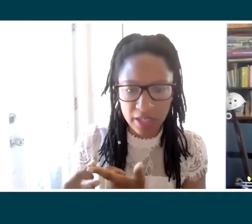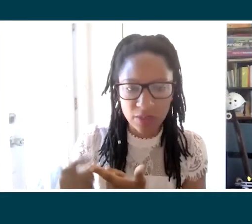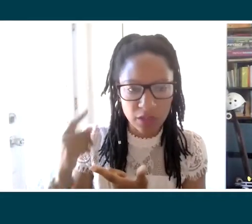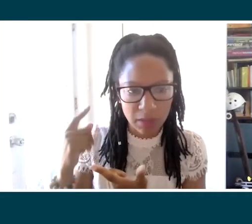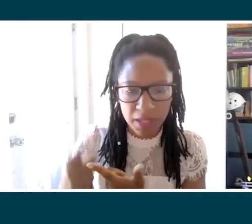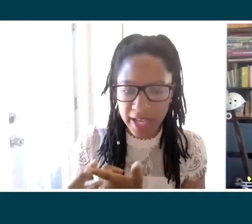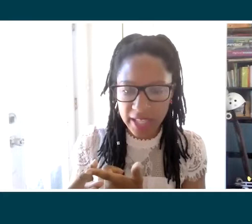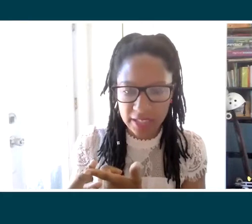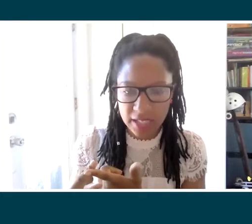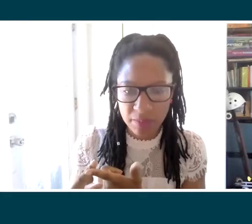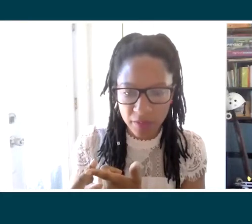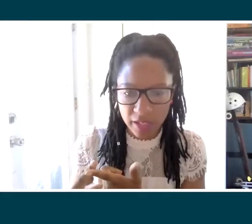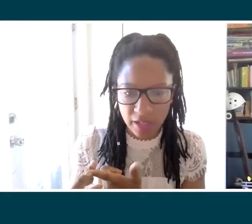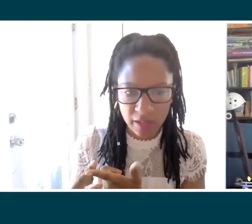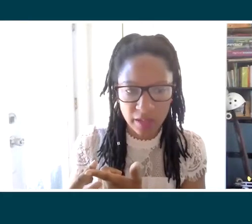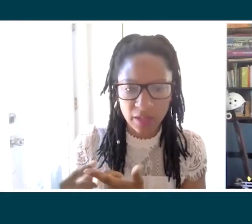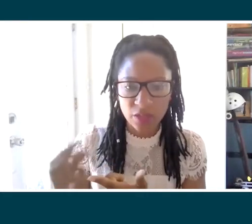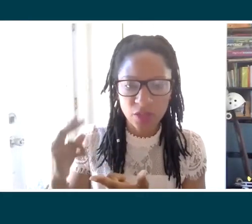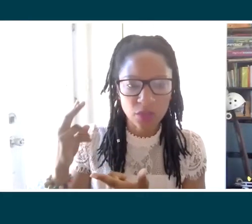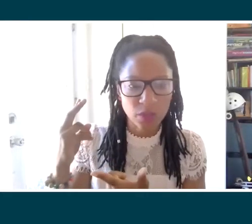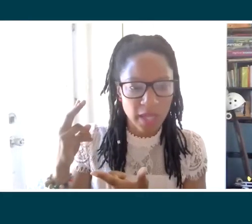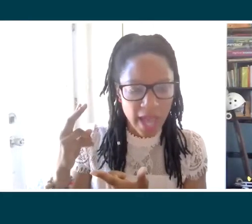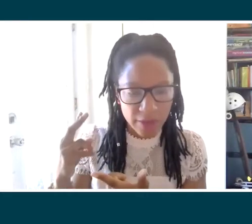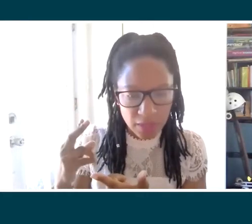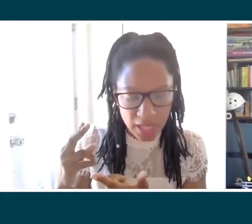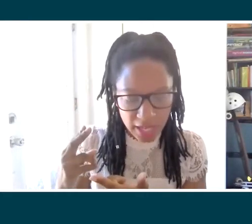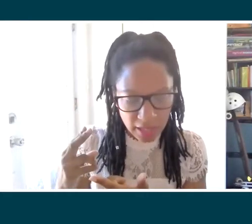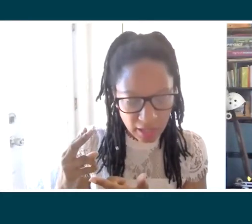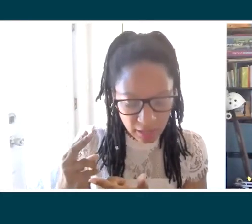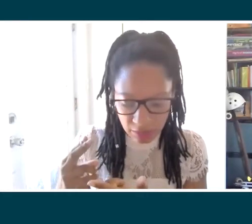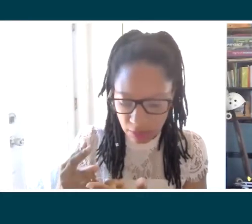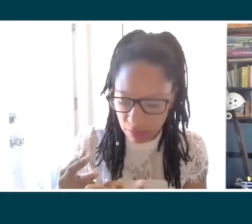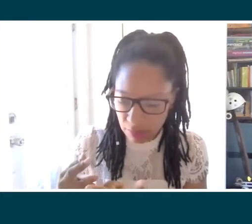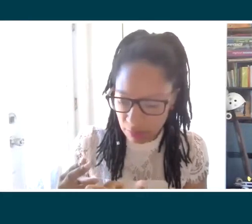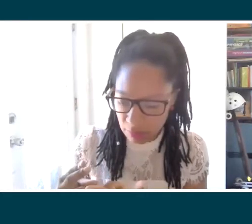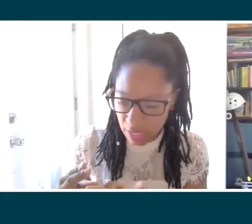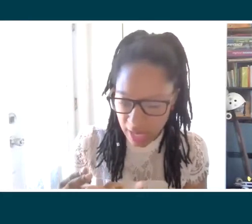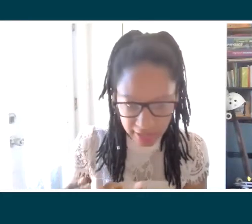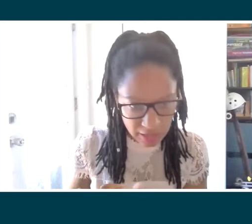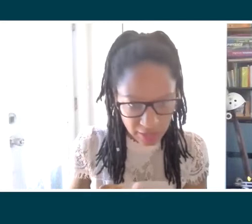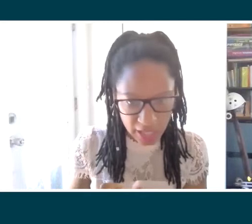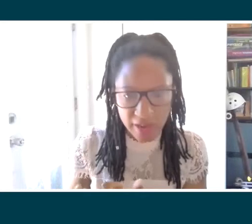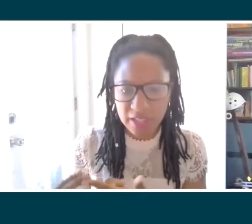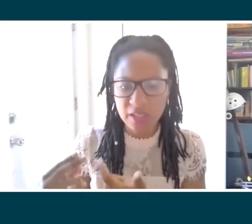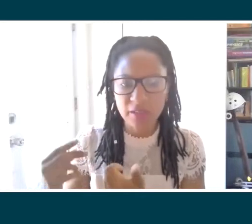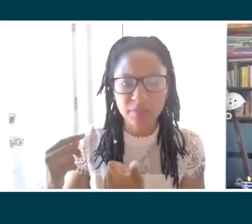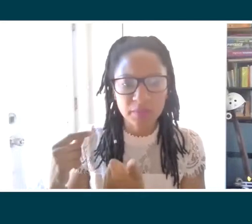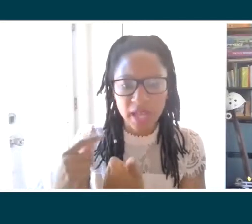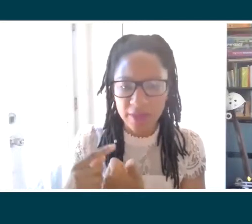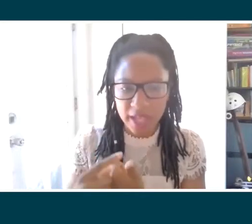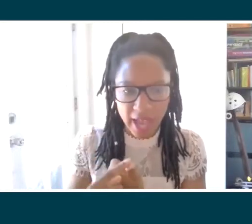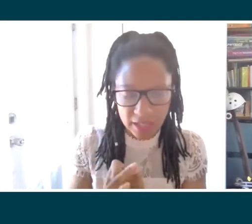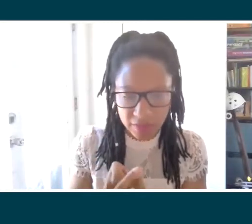no skills to apply that same rigor to how they enact their